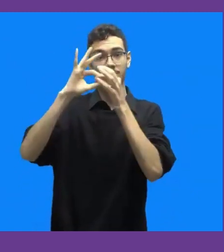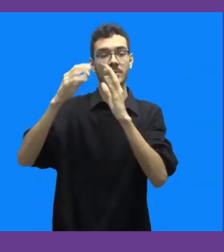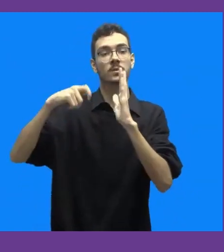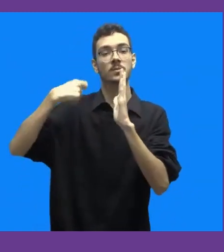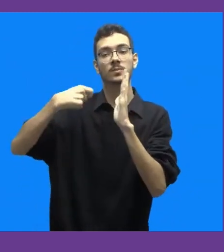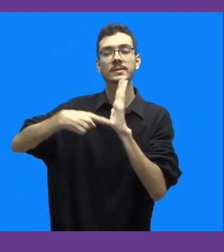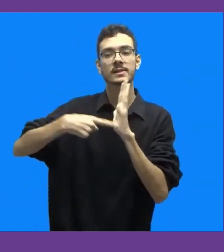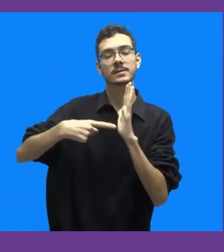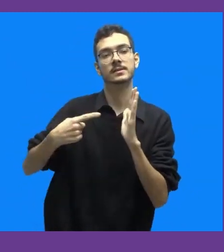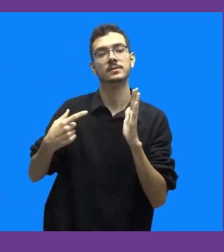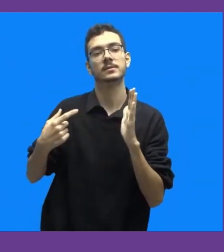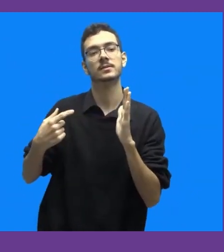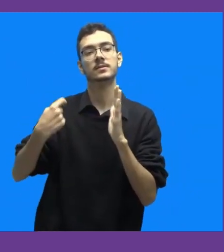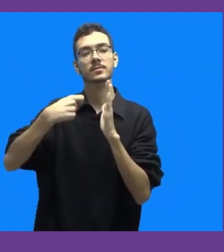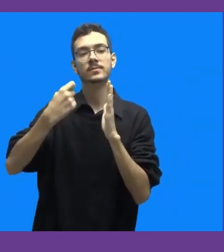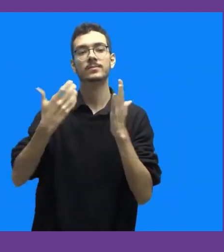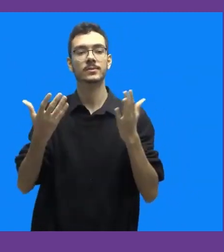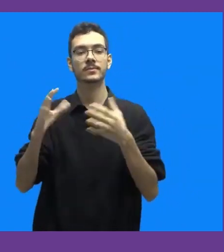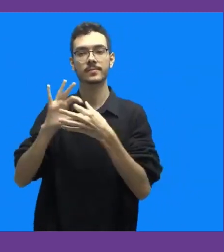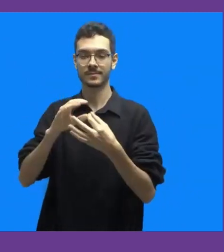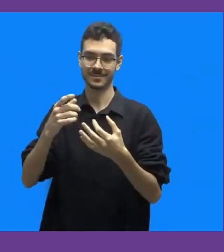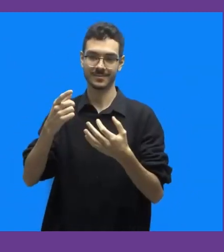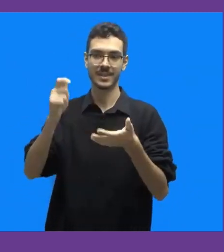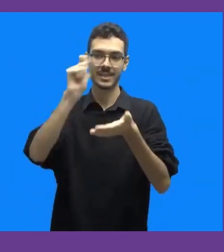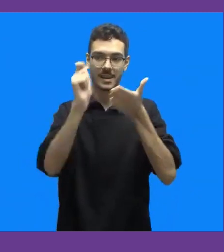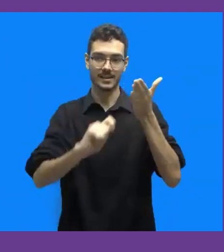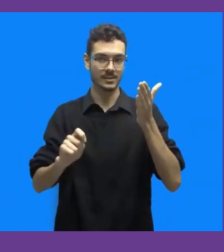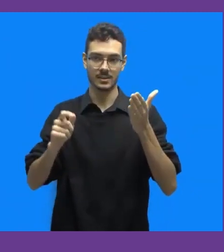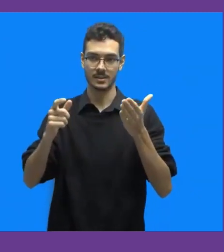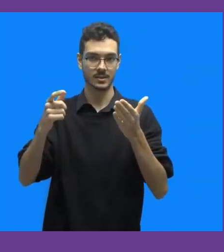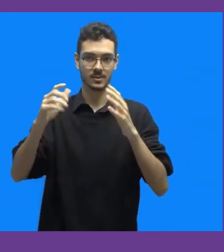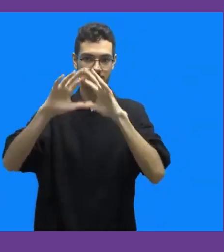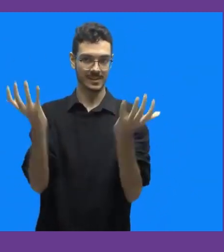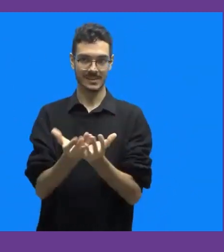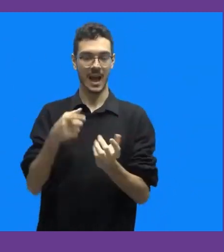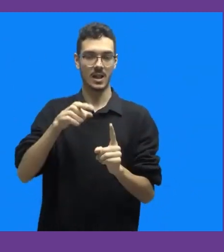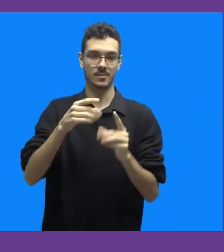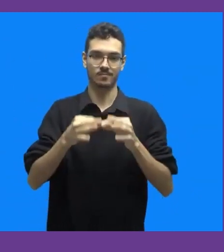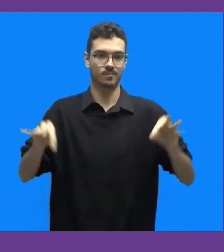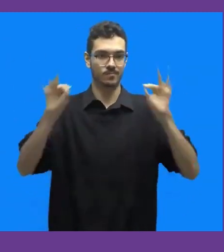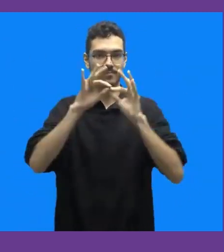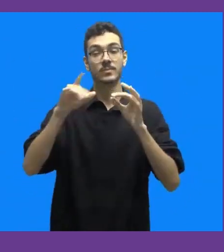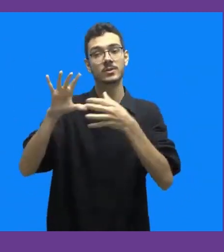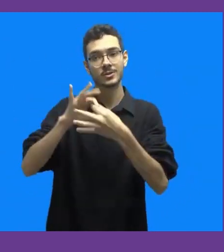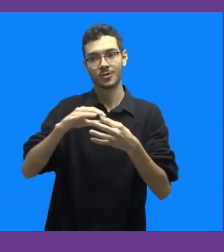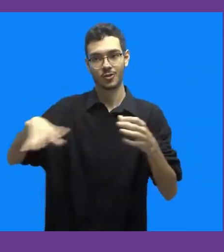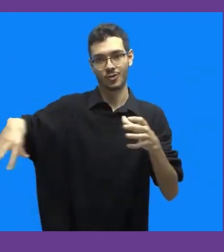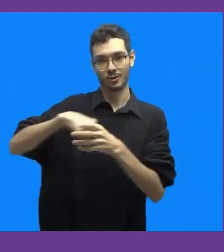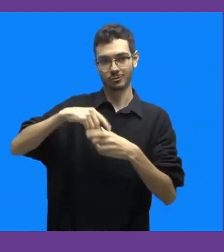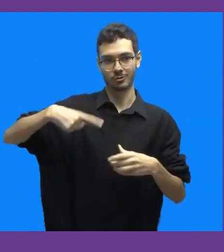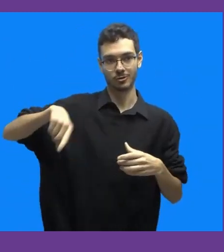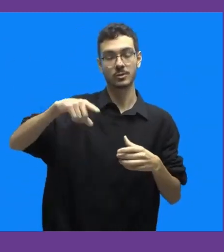universal design and inclusion in teaching and learning. This is a very